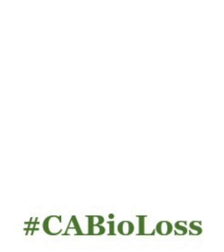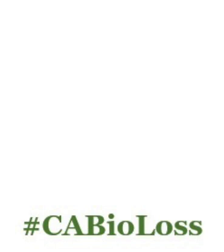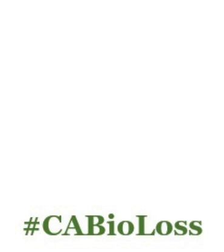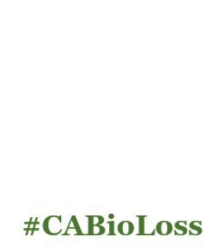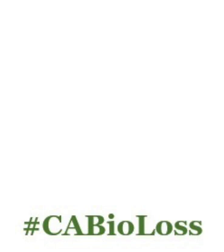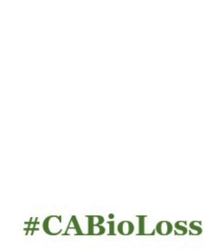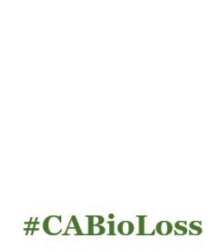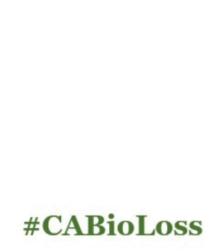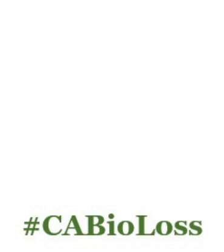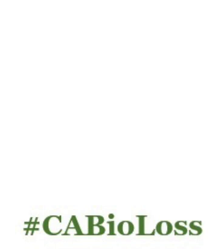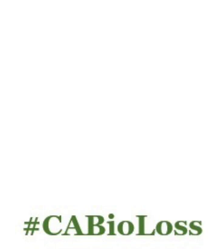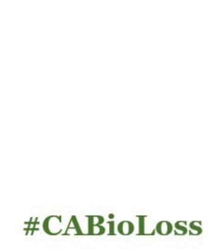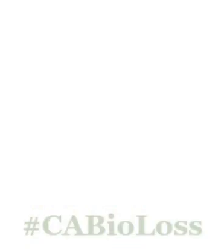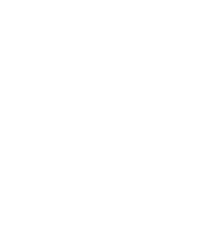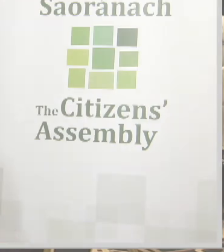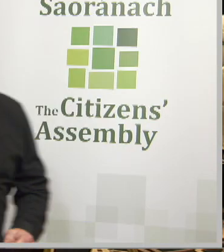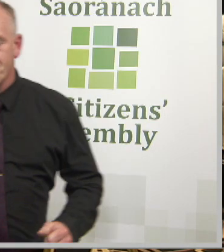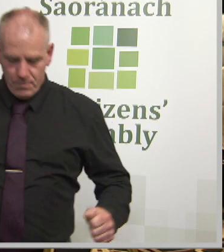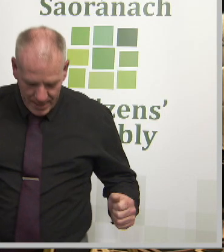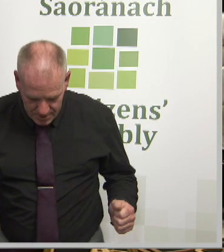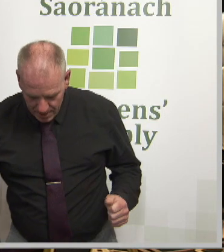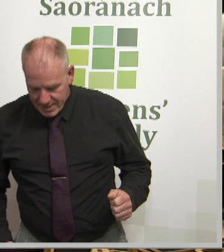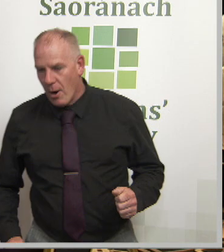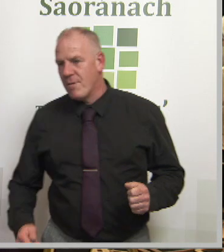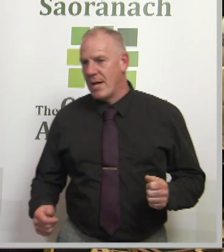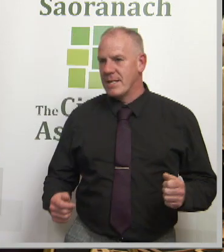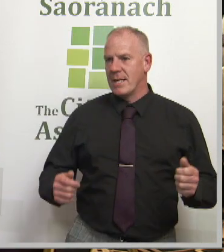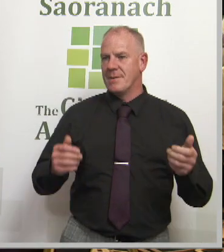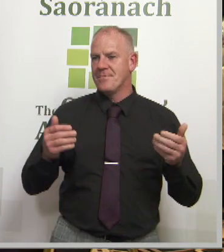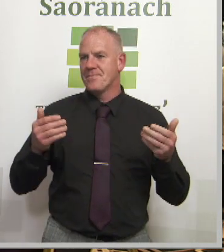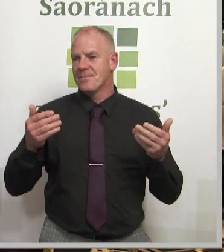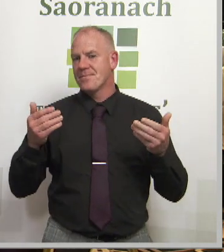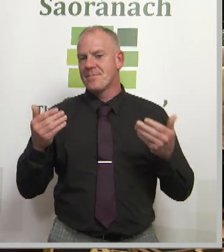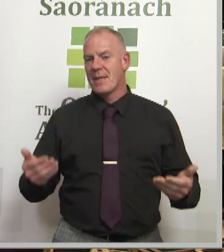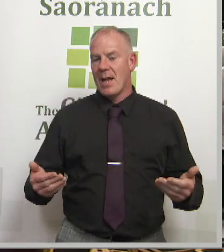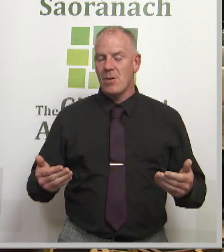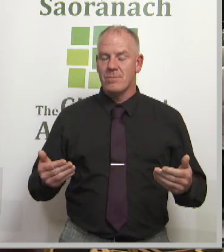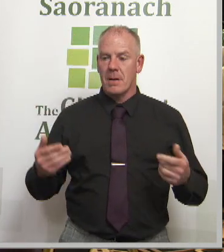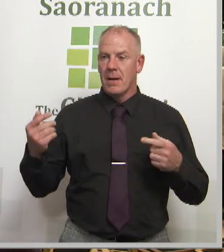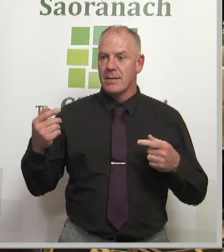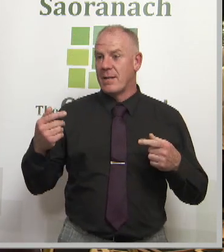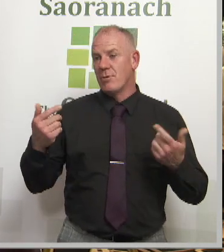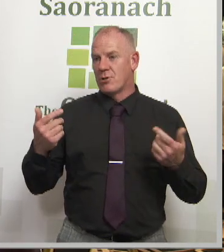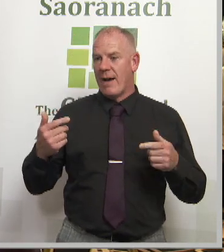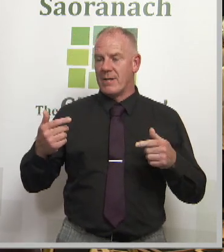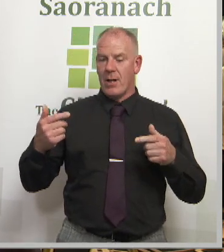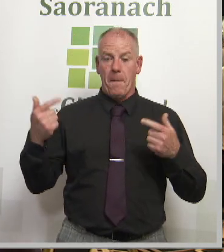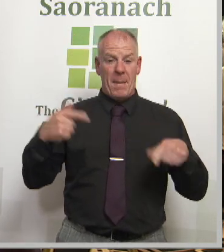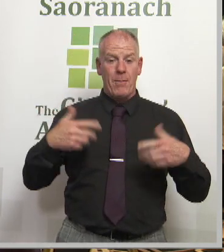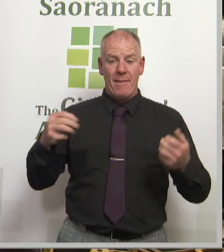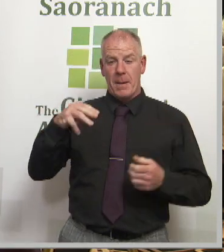Okay, everybody. Now, if we come back, and I'll invite Mary back to the stage as well,